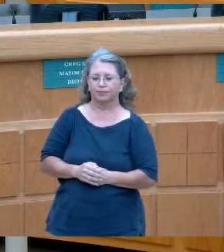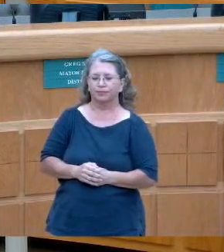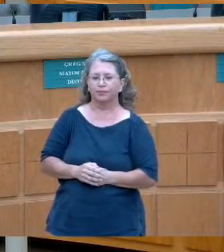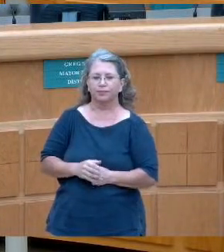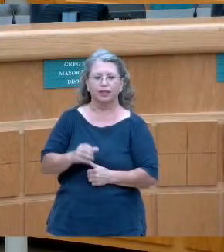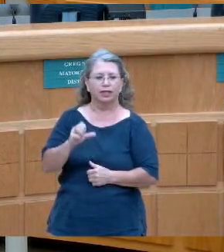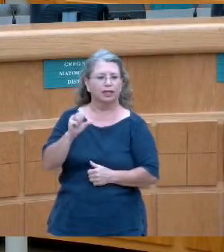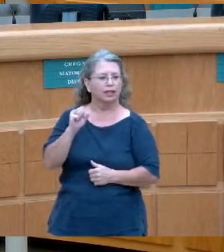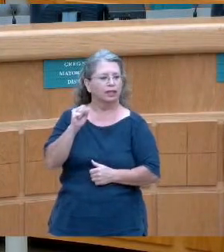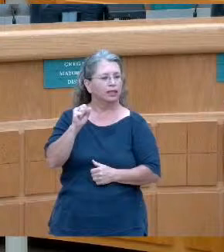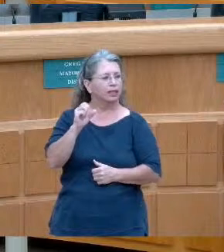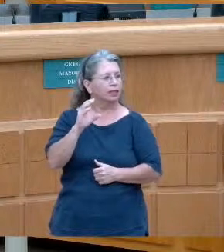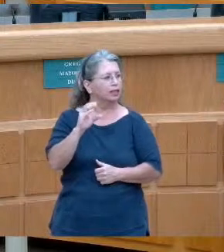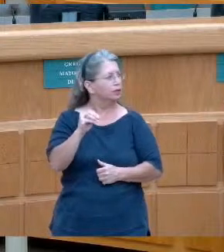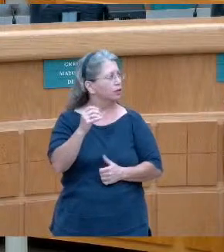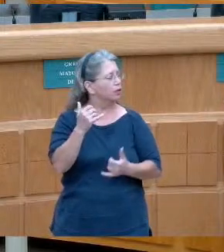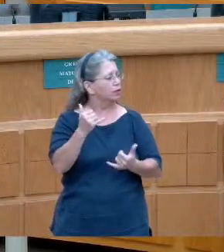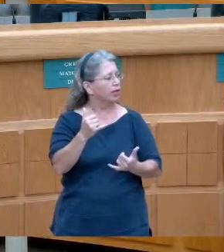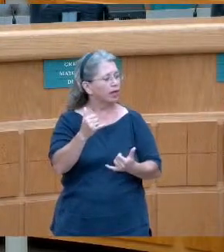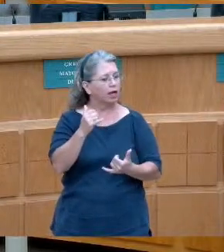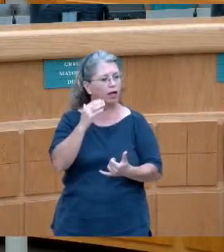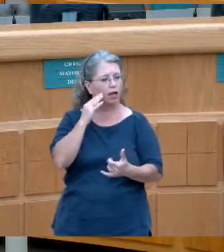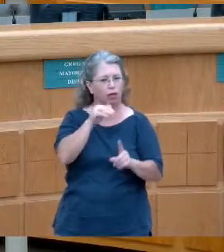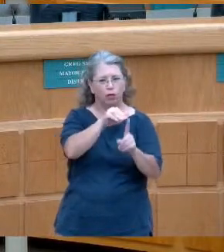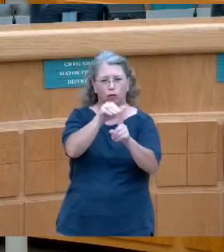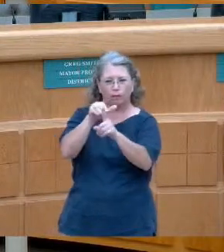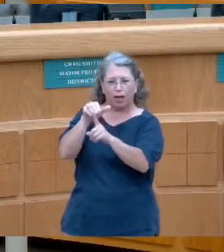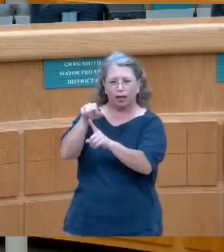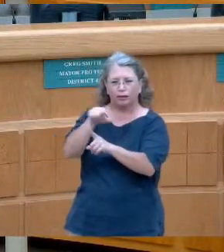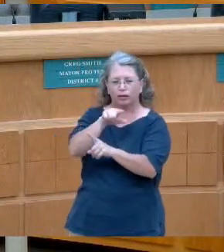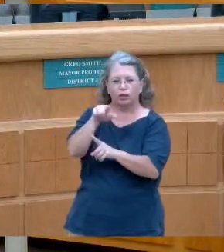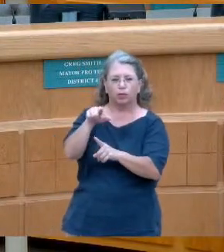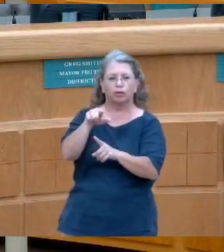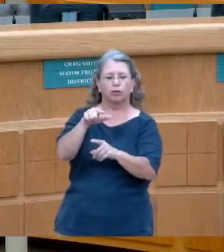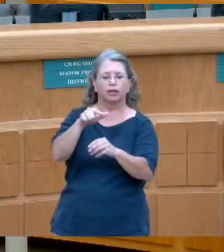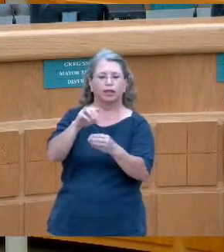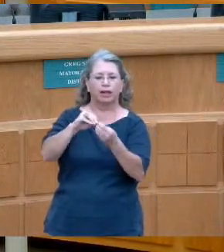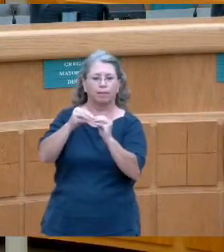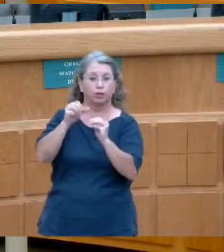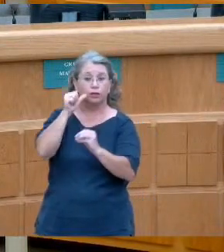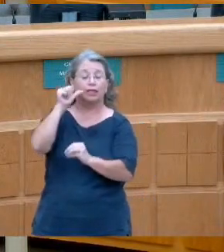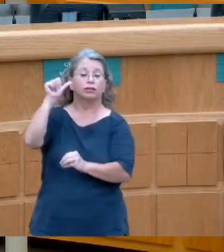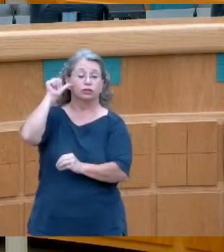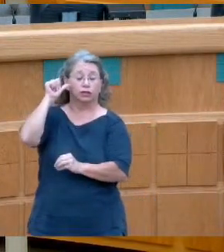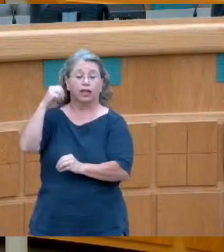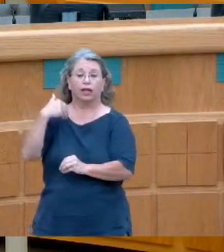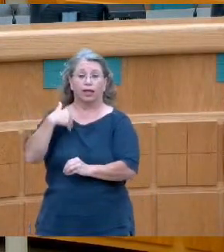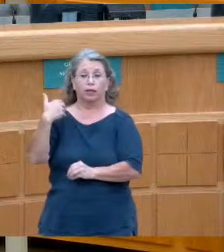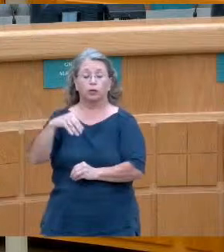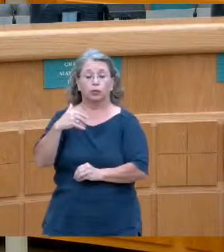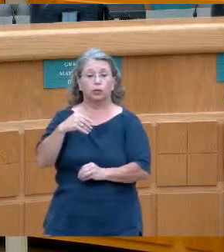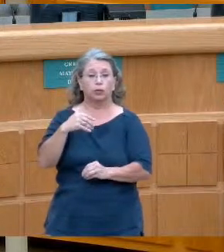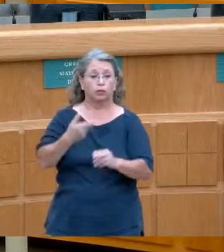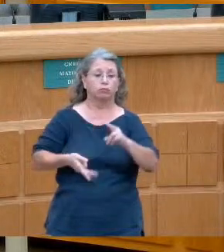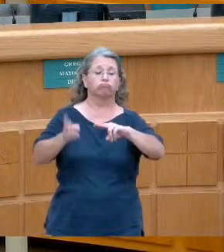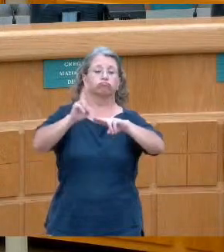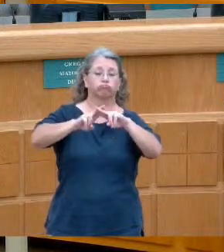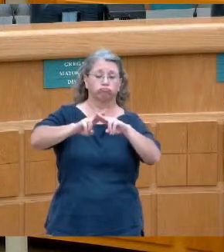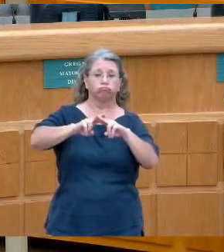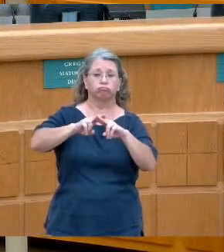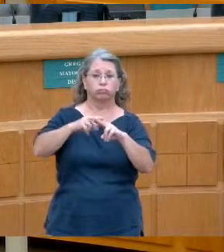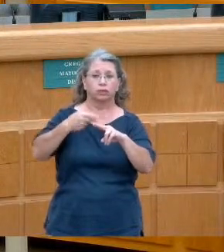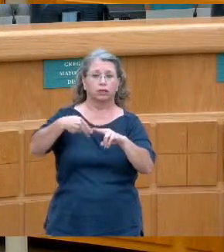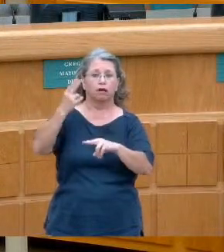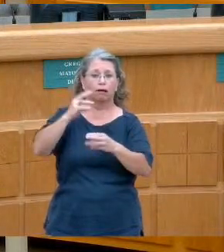Okay, so what we want to do is let's remind ourselves about the numbers. Yesterday we had a significant number of new